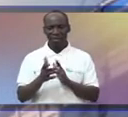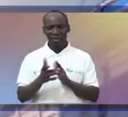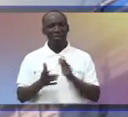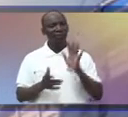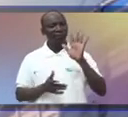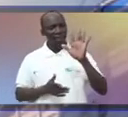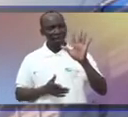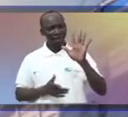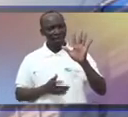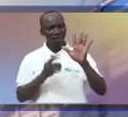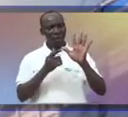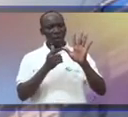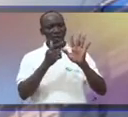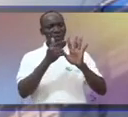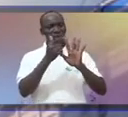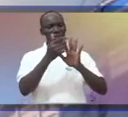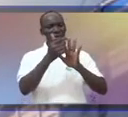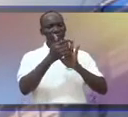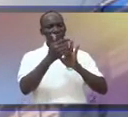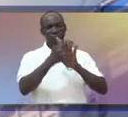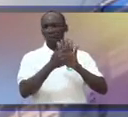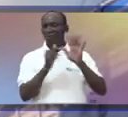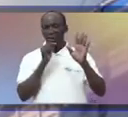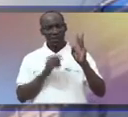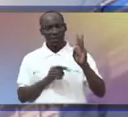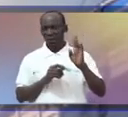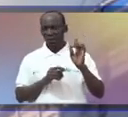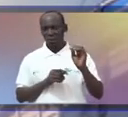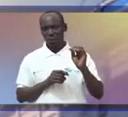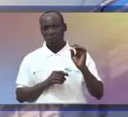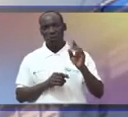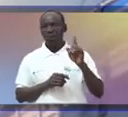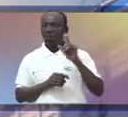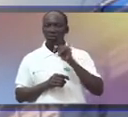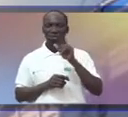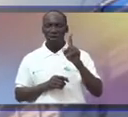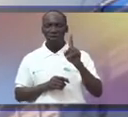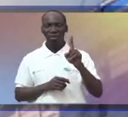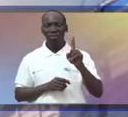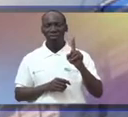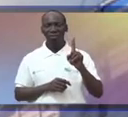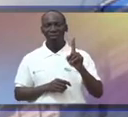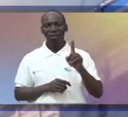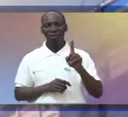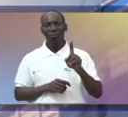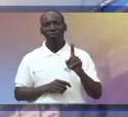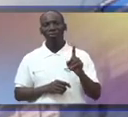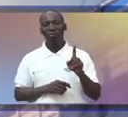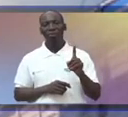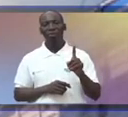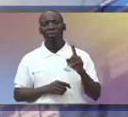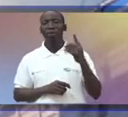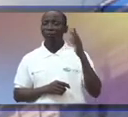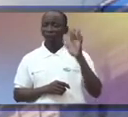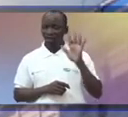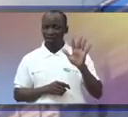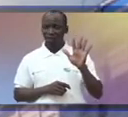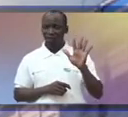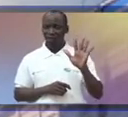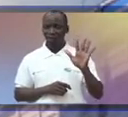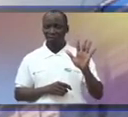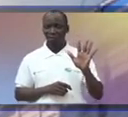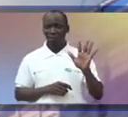Enye nsia enye baako enye mienu miensa na se enan eye num